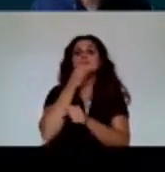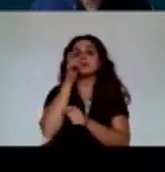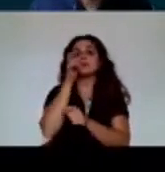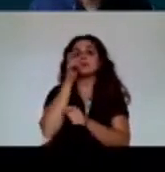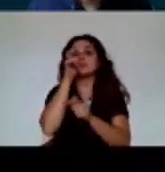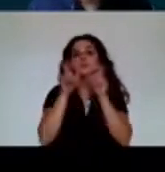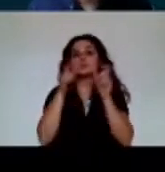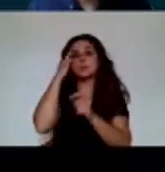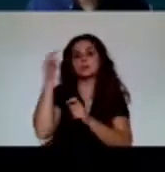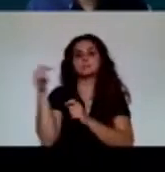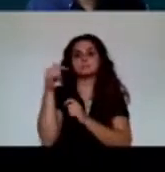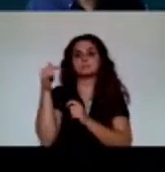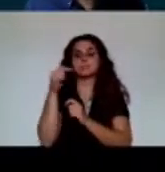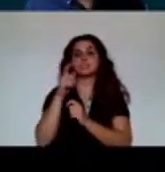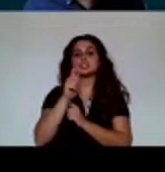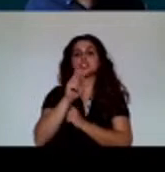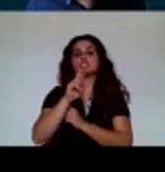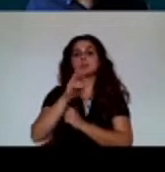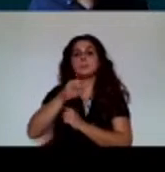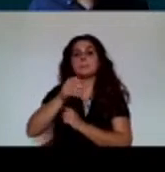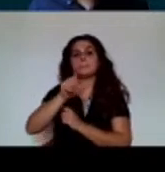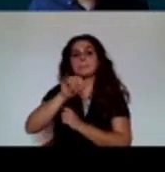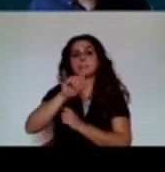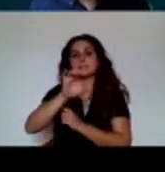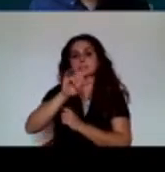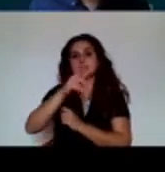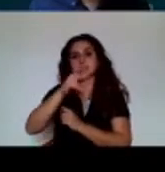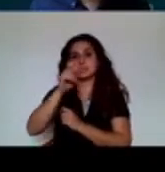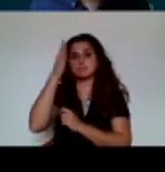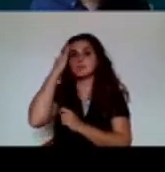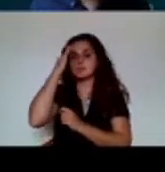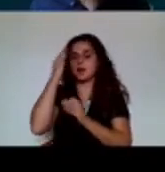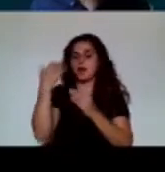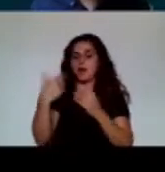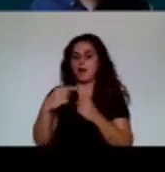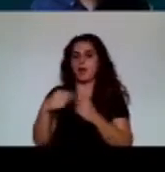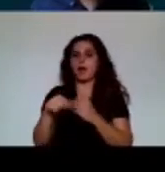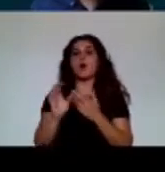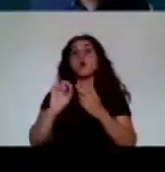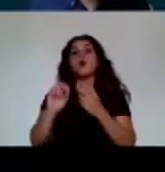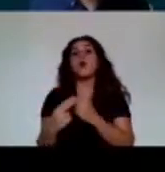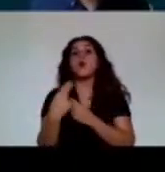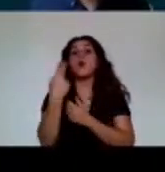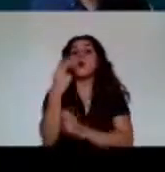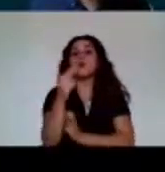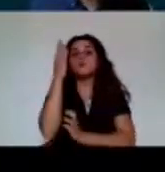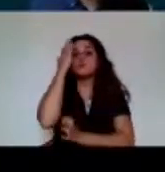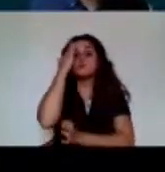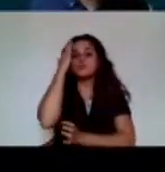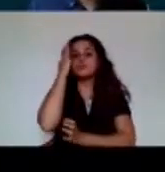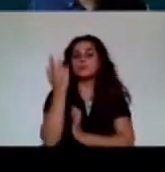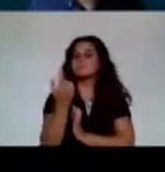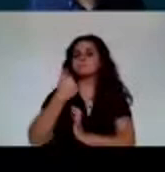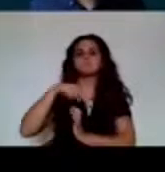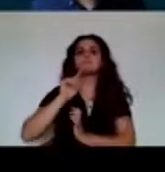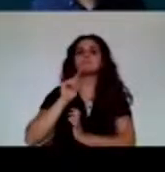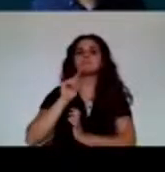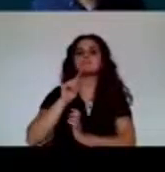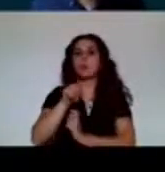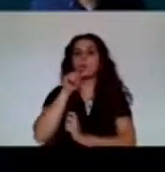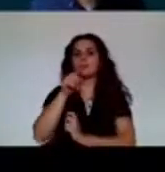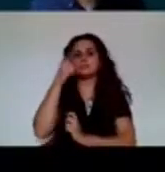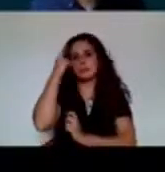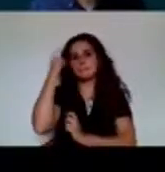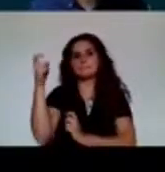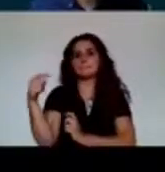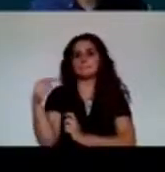bias, or that people might have little or no conscious awareness of. And in this case, we